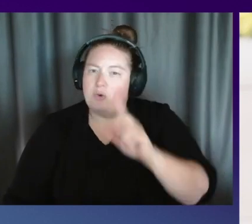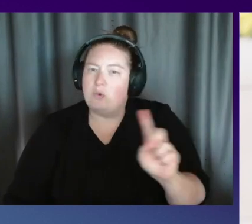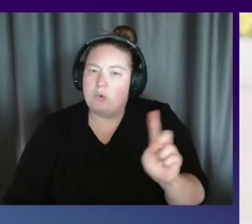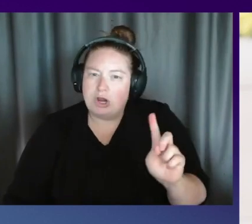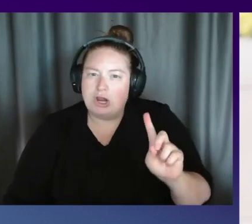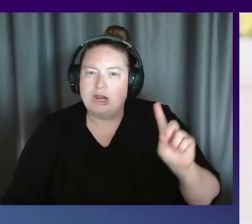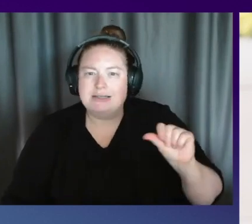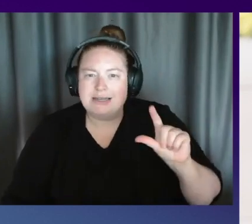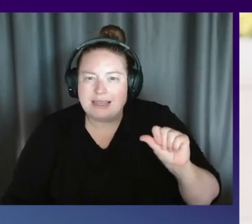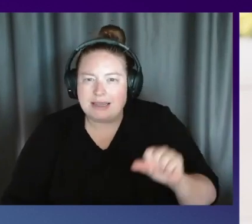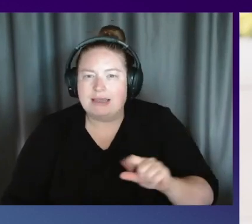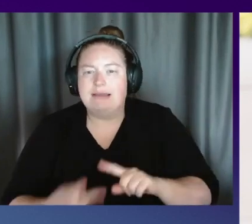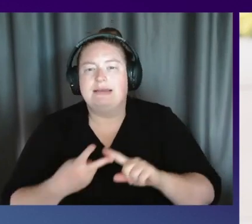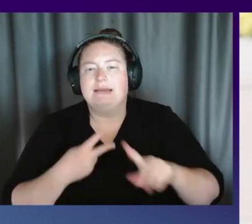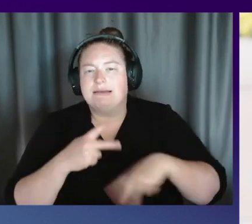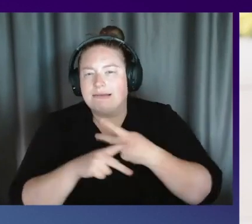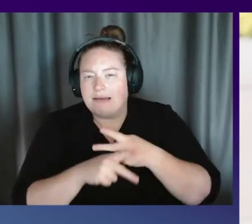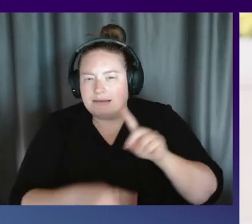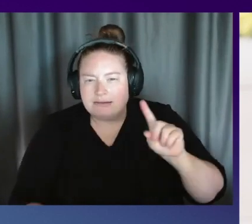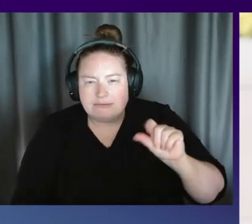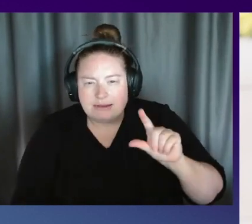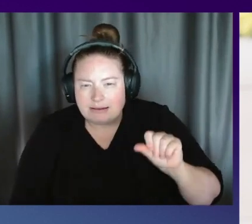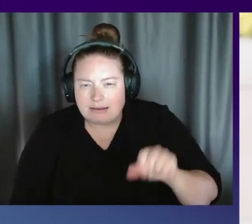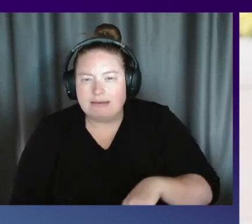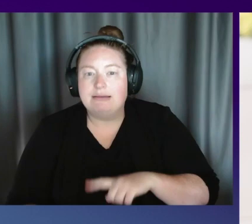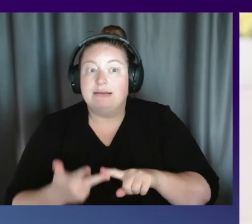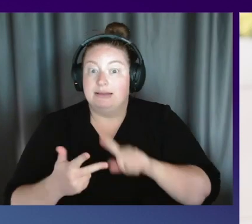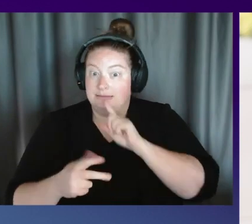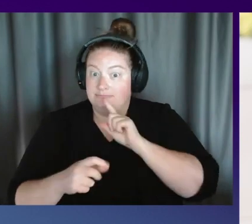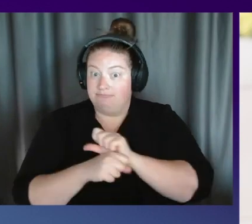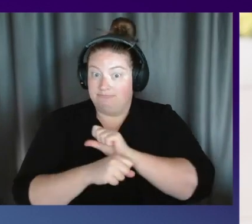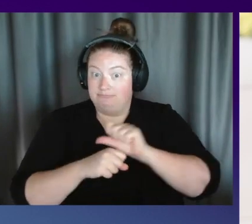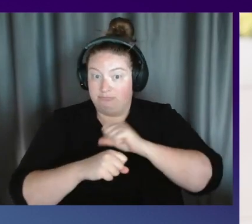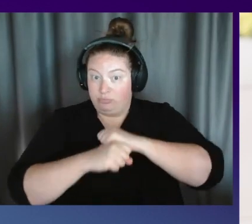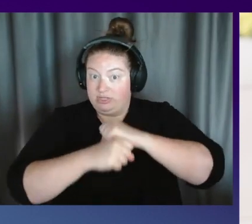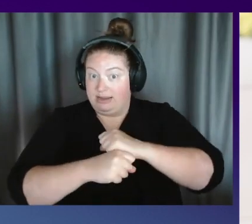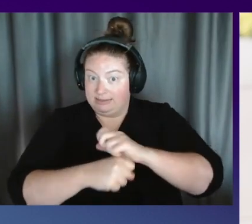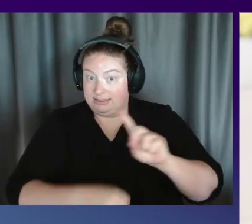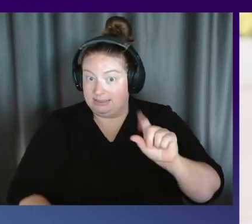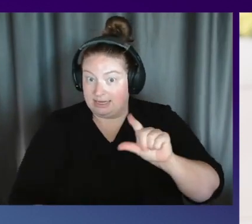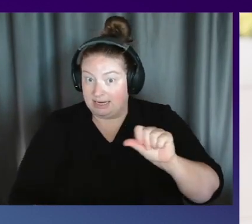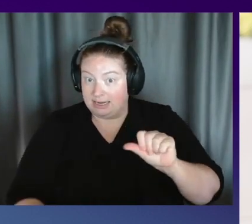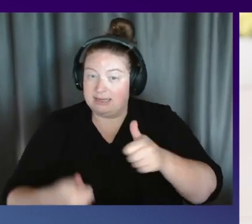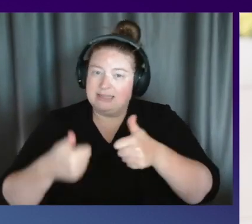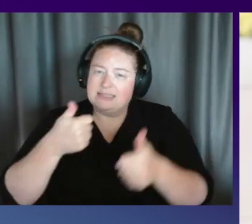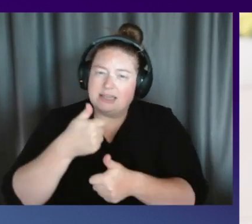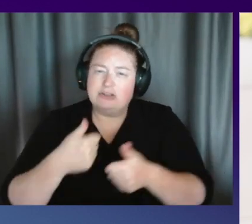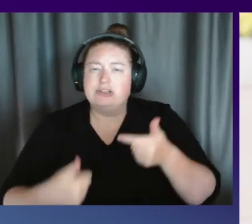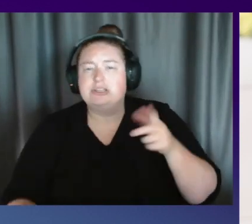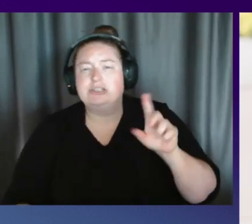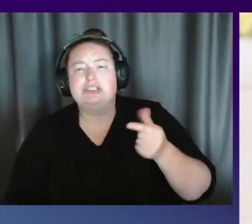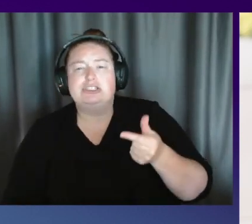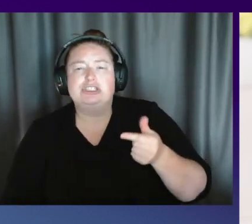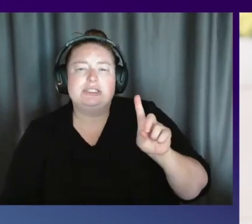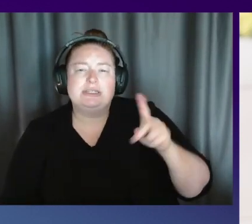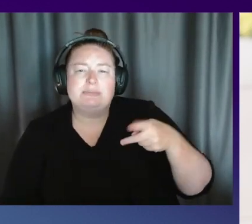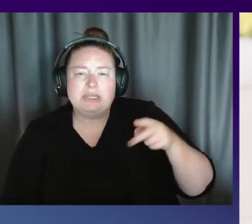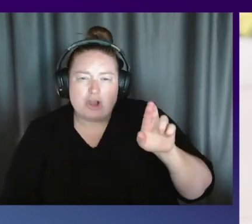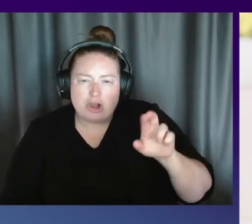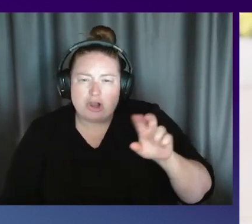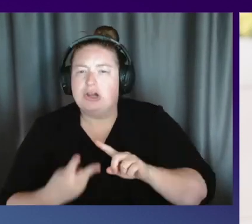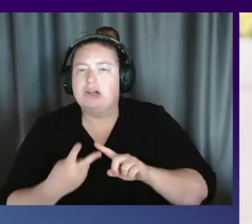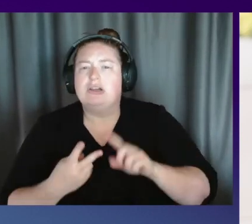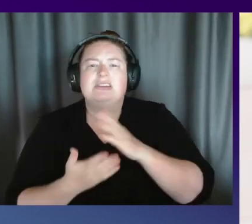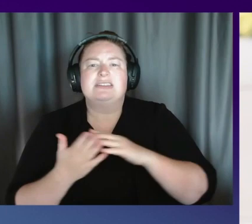of data do they have, is it protected data in the sense that it falls under something like GDPR or some third-party